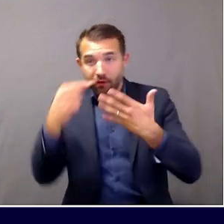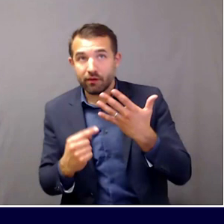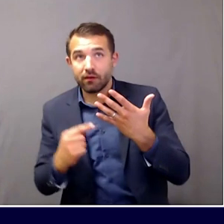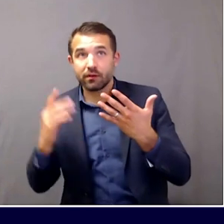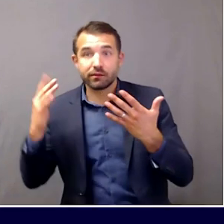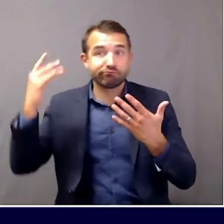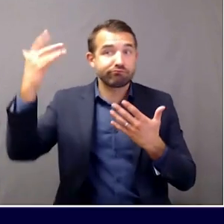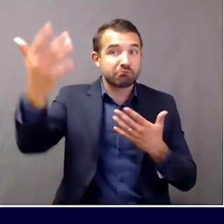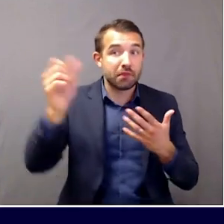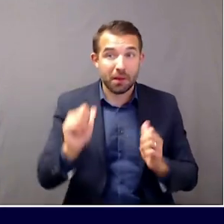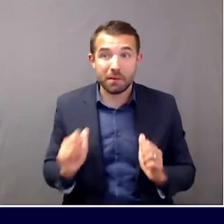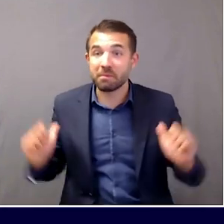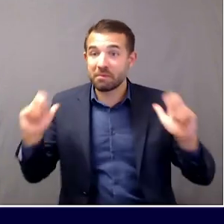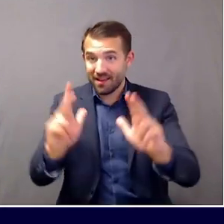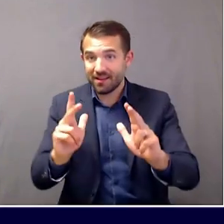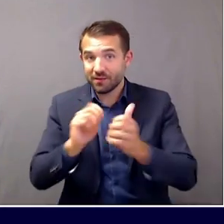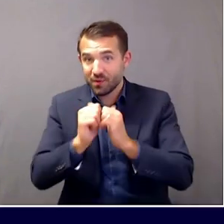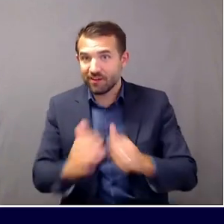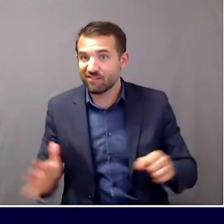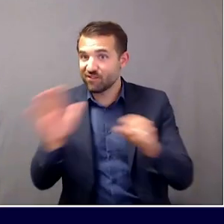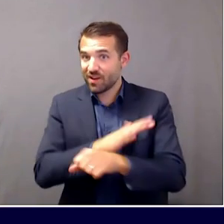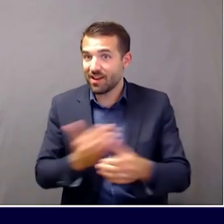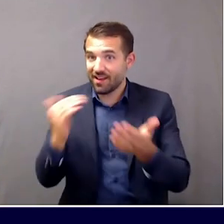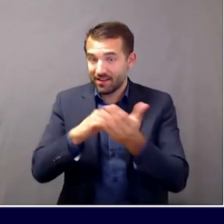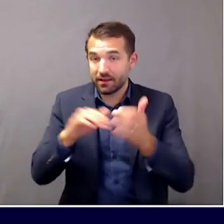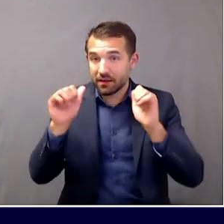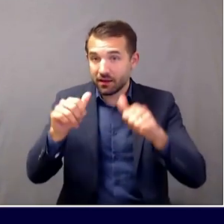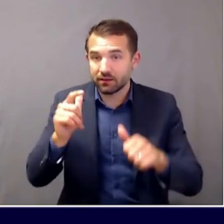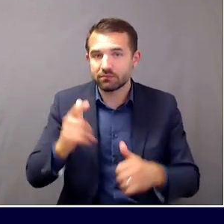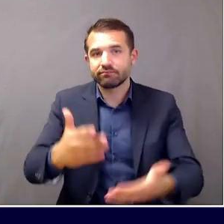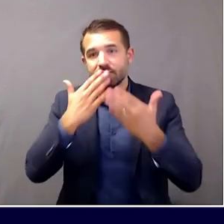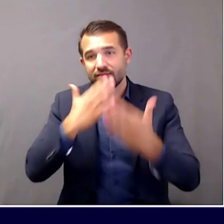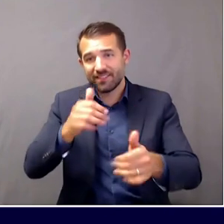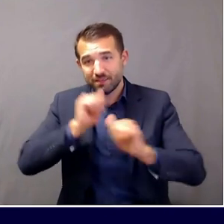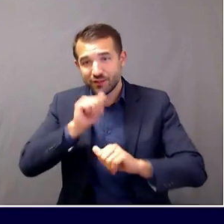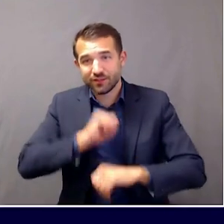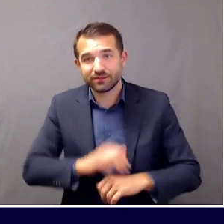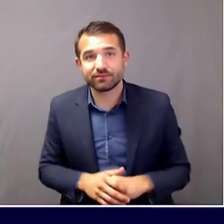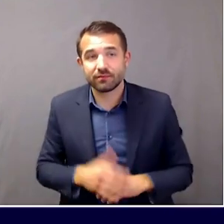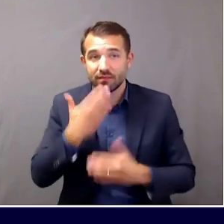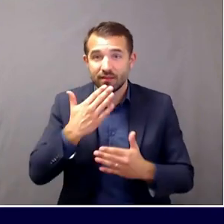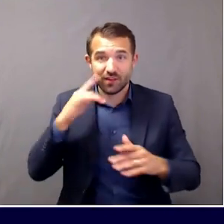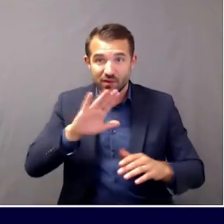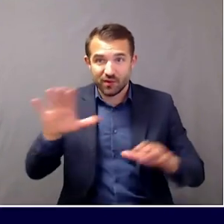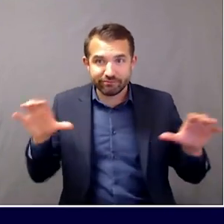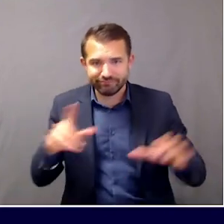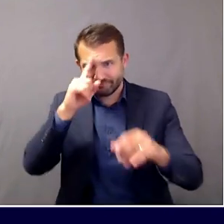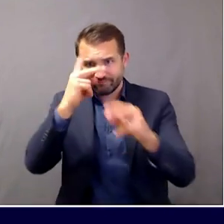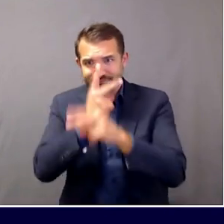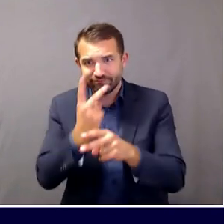us to reengage. So we do thank Maine people for their patience and their work on trying to figure out how we can do sports